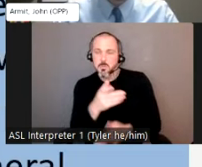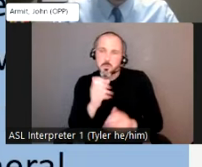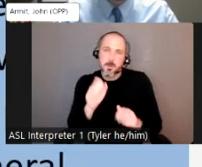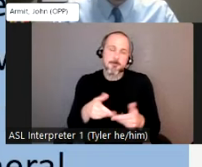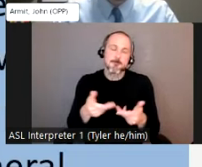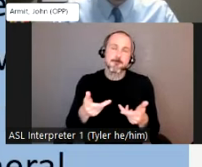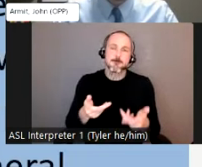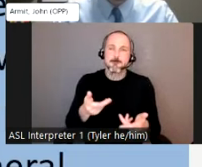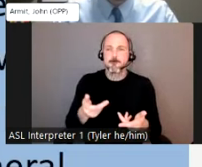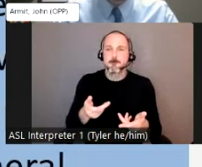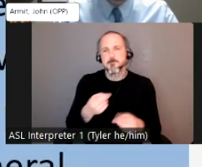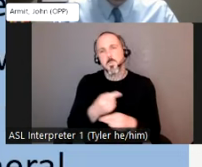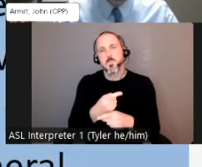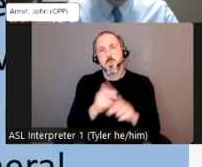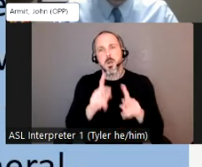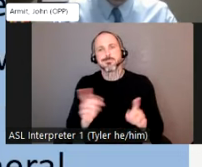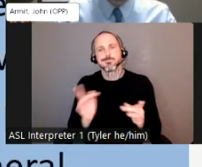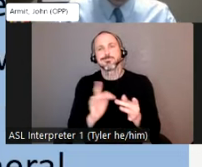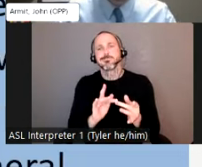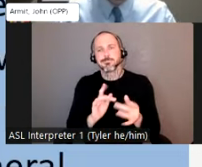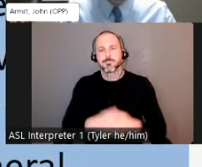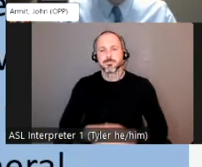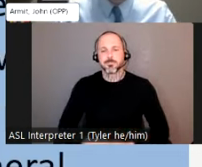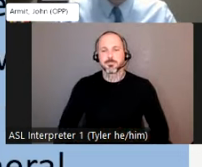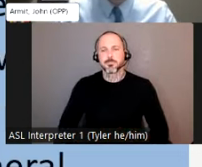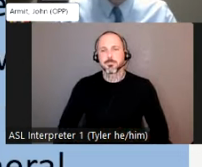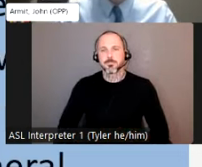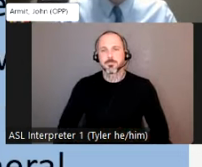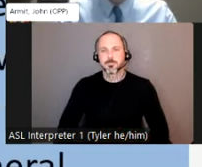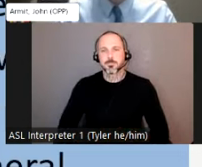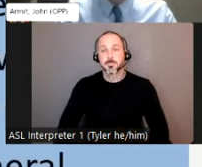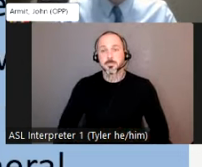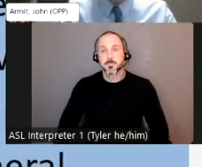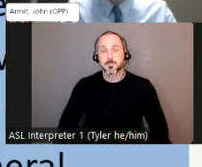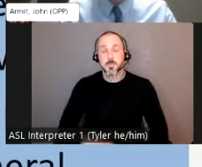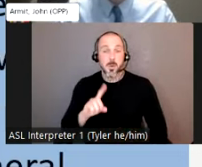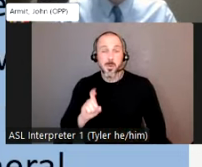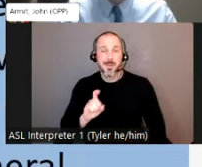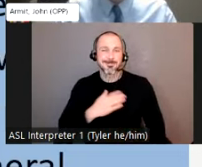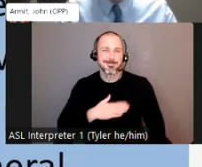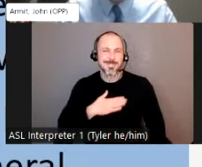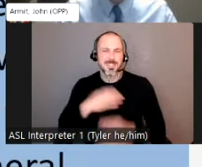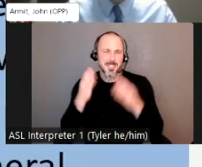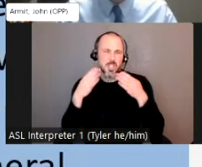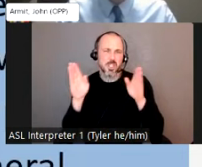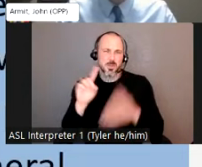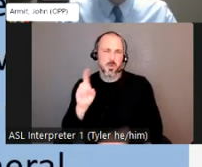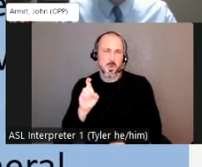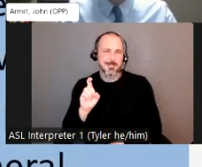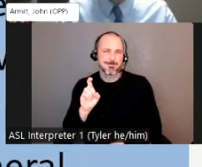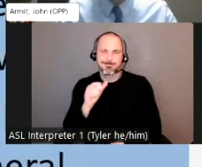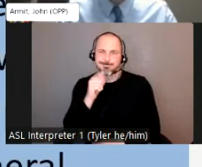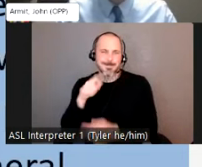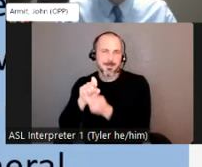you to the appropriate person. So if you want to keep questions to more of a general sense in terms of a situation